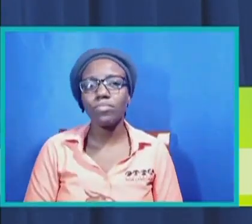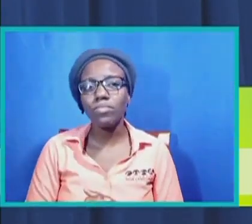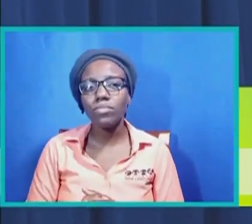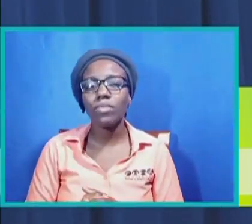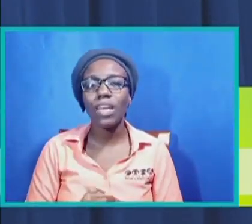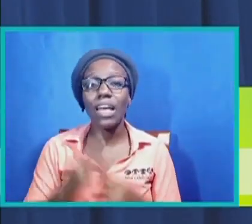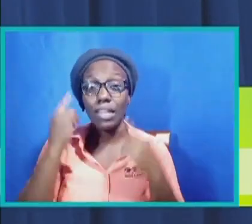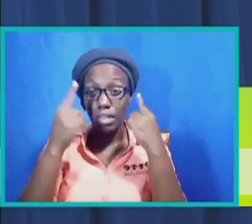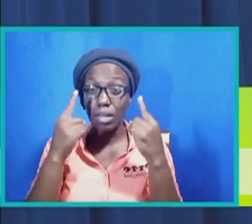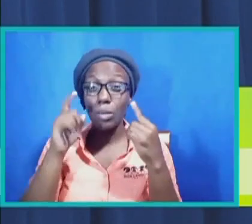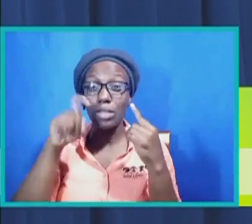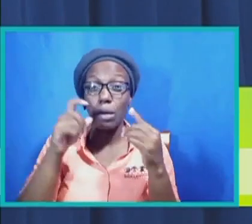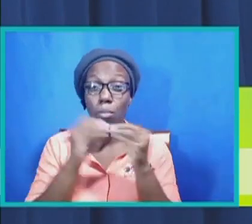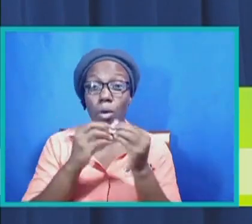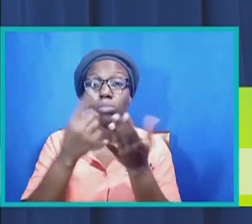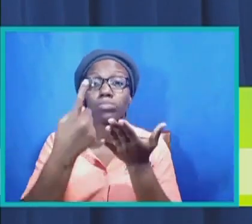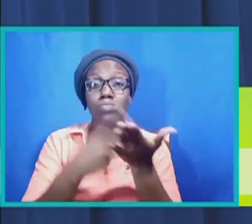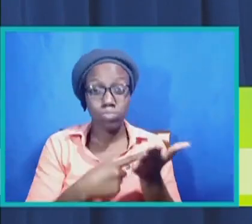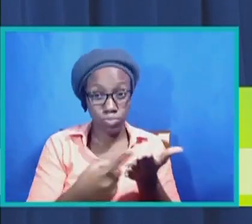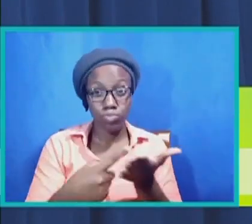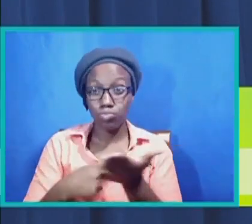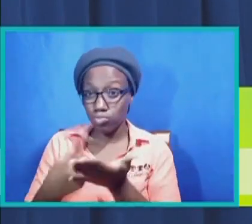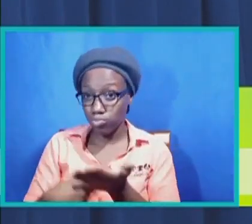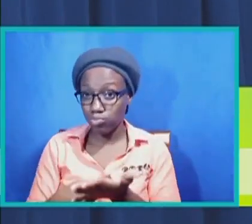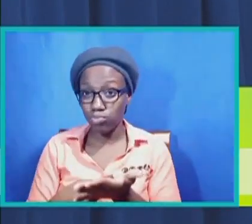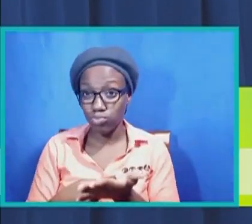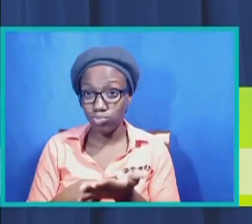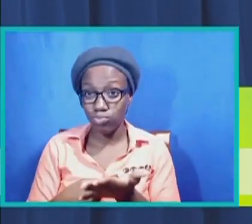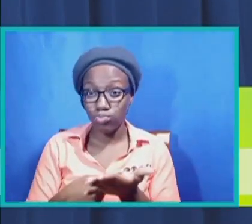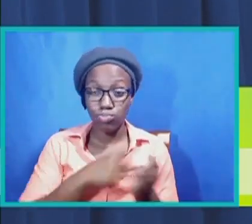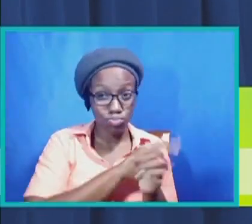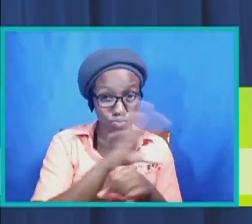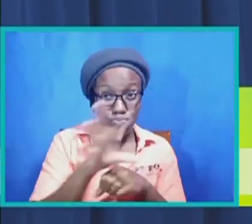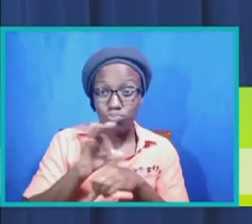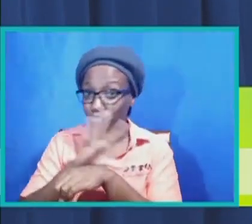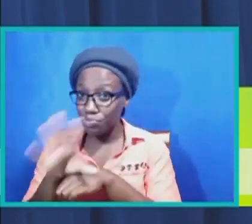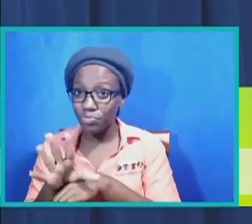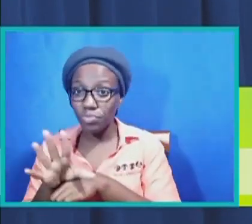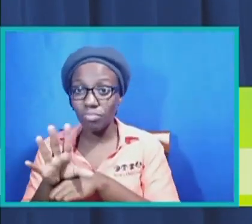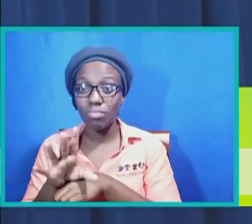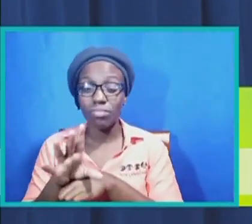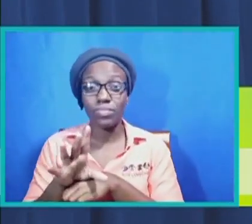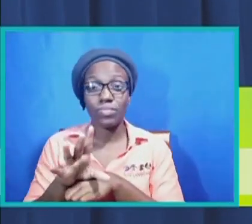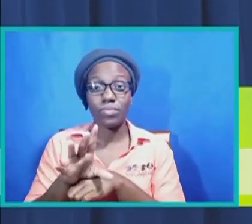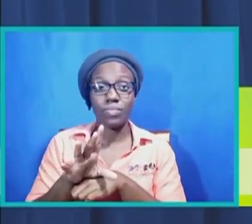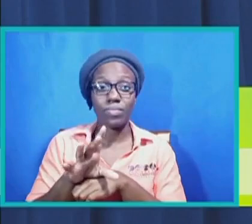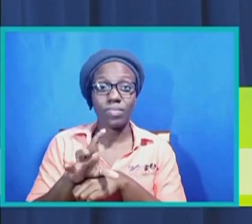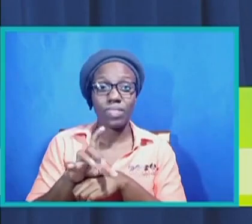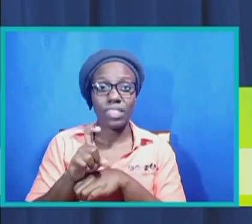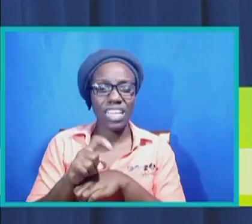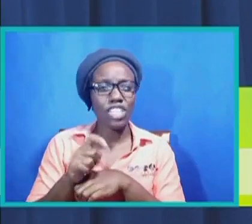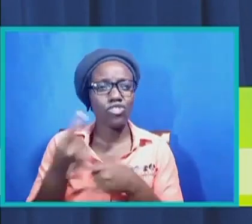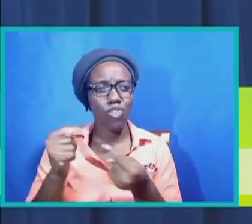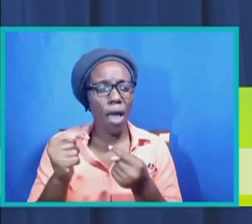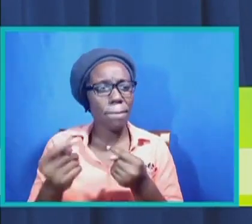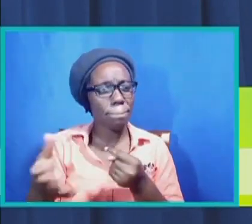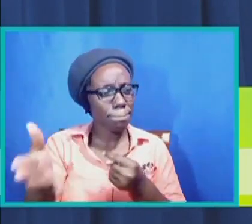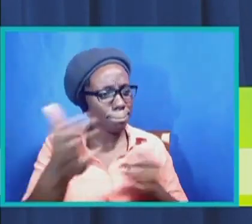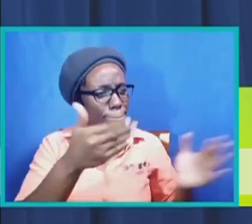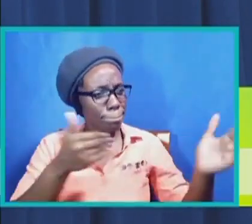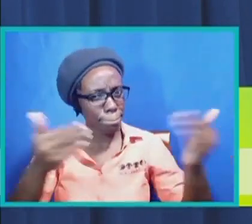that process. We need to engage stakeholders throughout the process, getting their views,